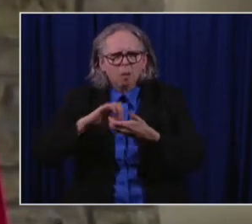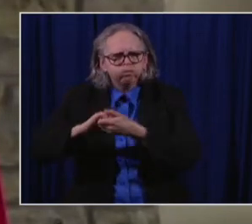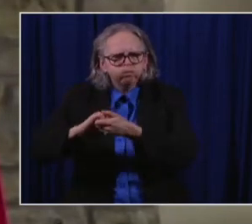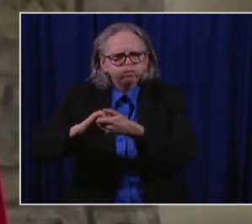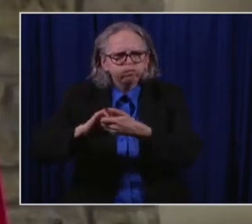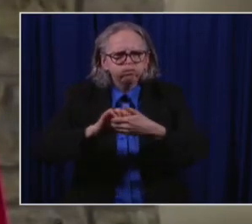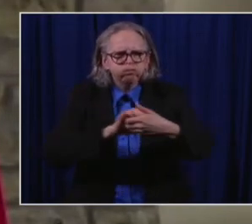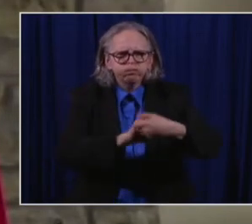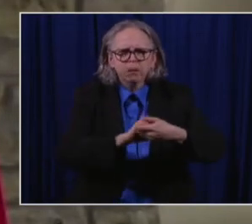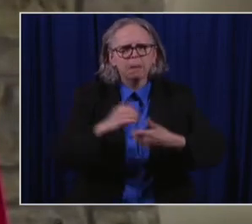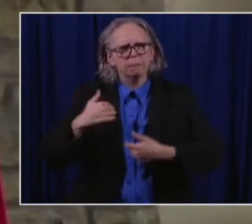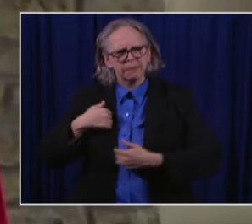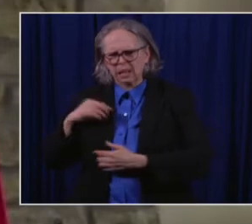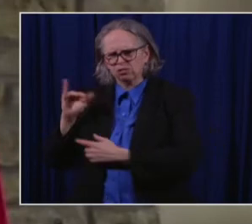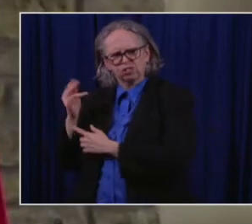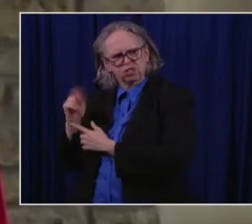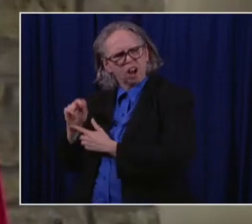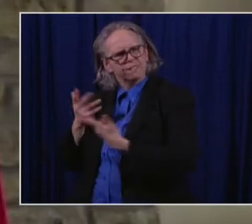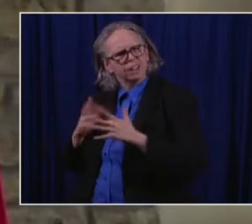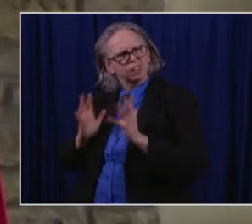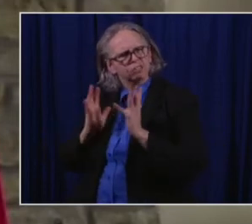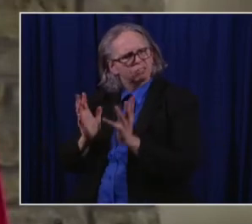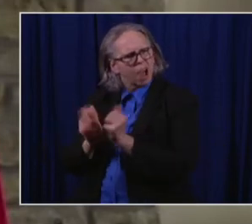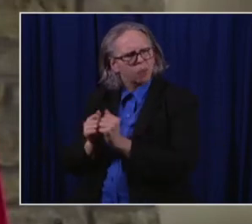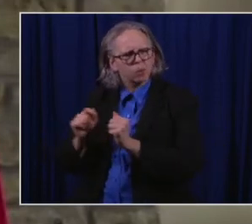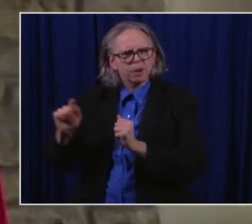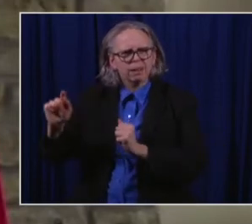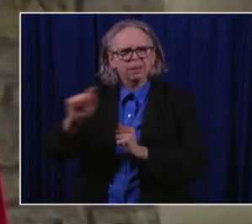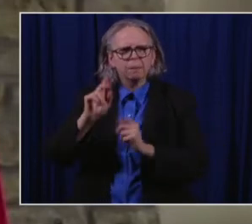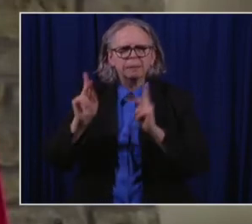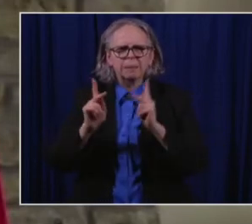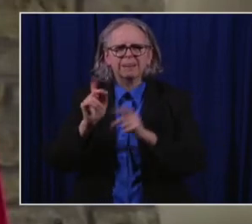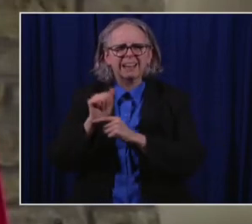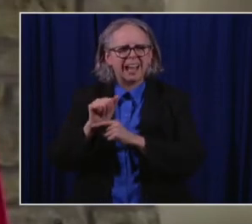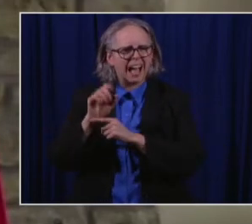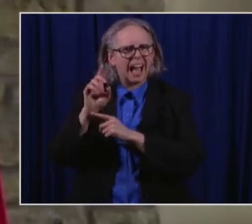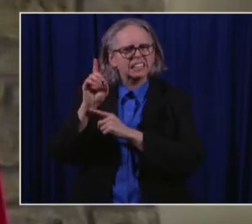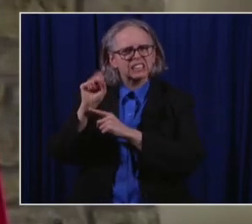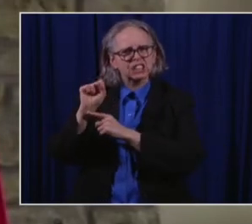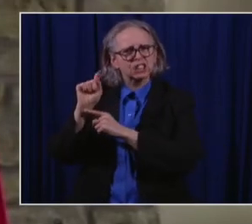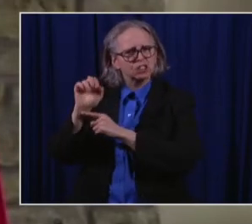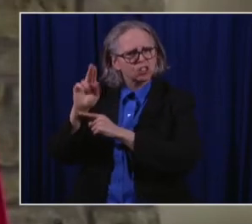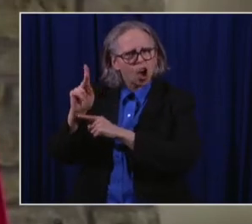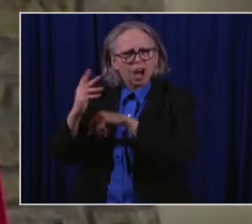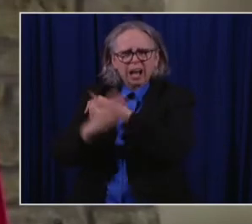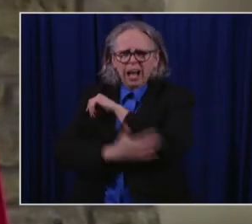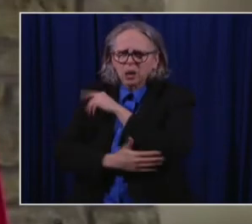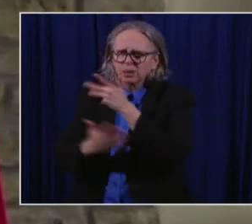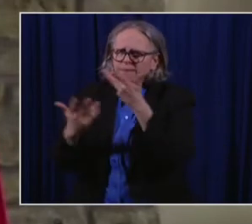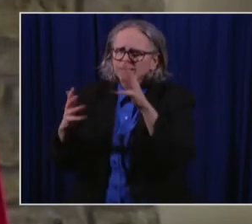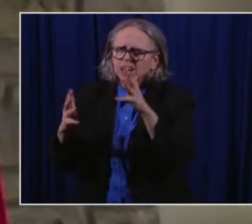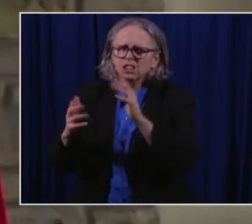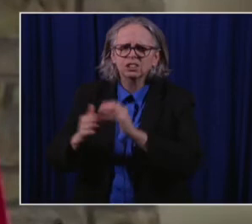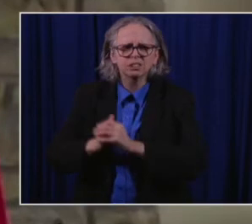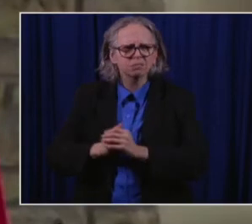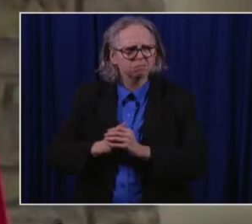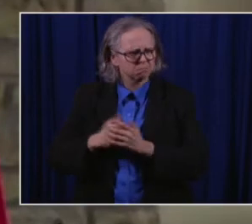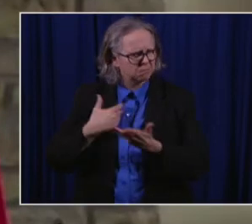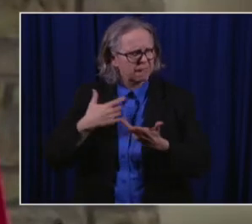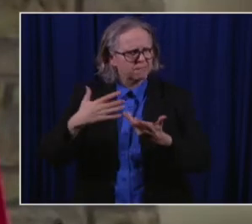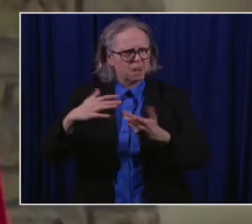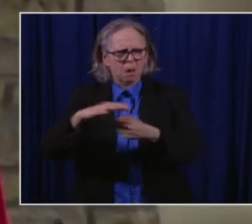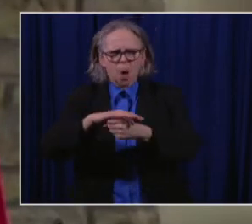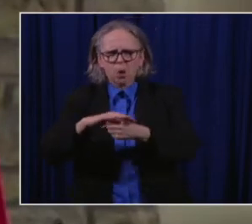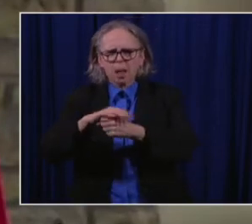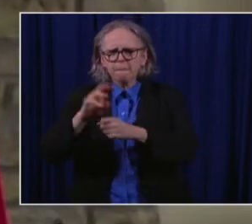County. At the county level, local level, mayors who are